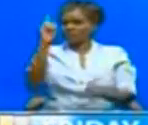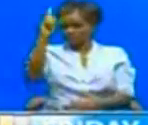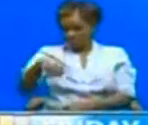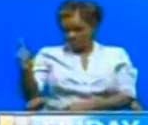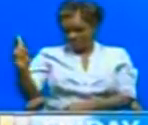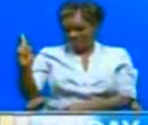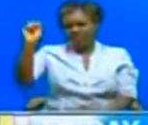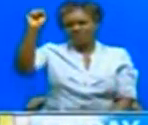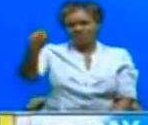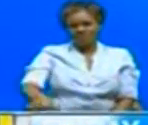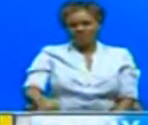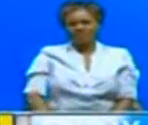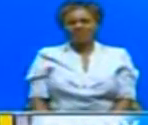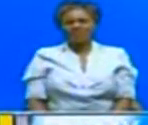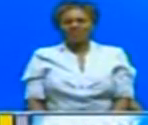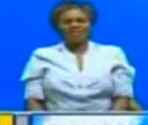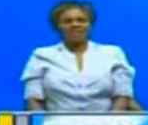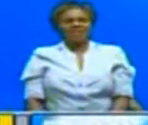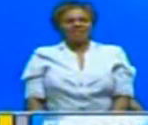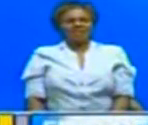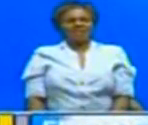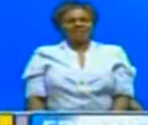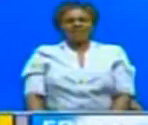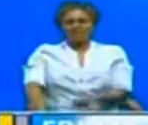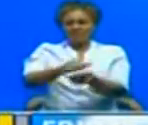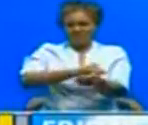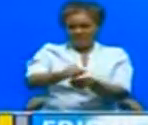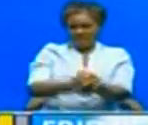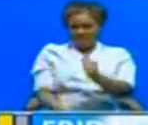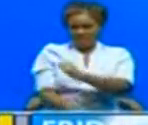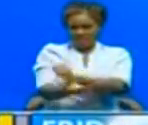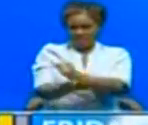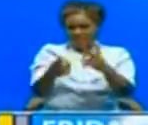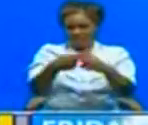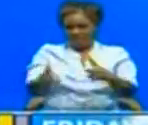Yes. All right, so Friday Briefing begins now with the highlights.